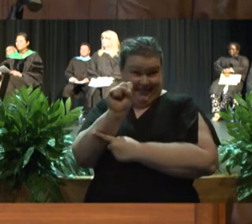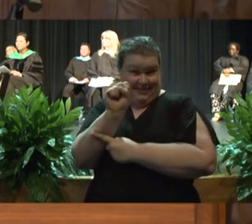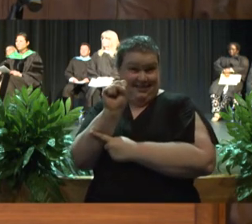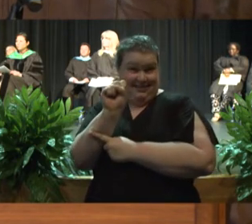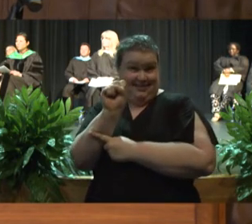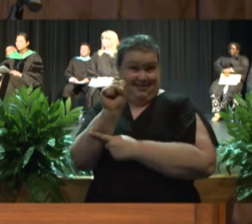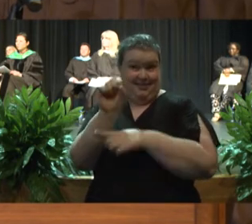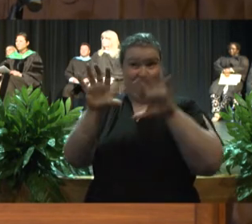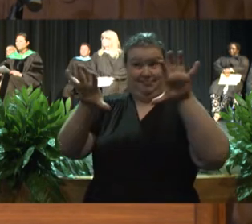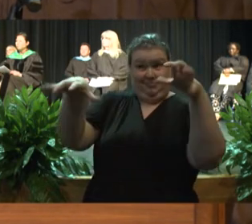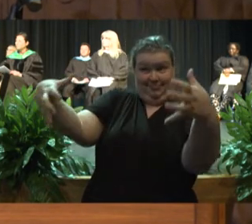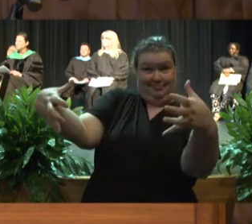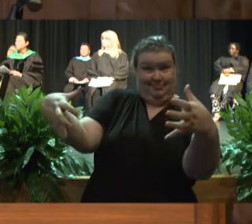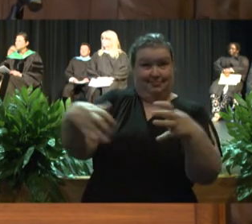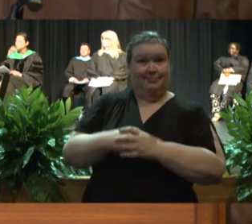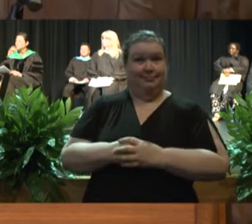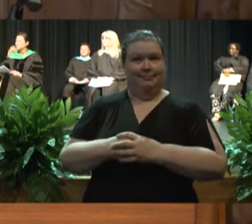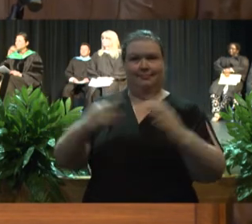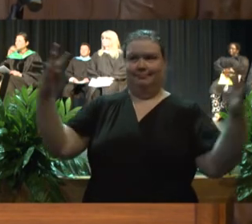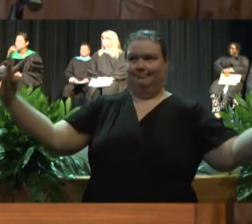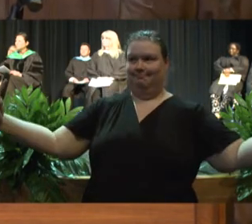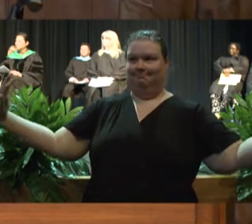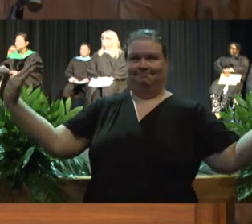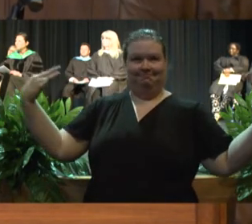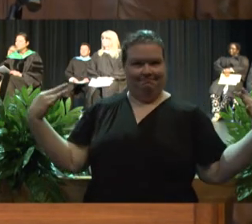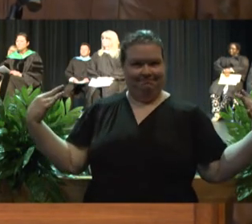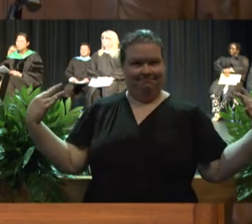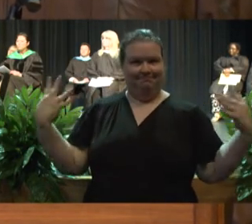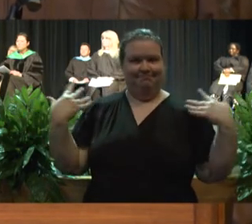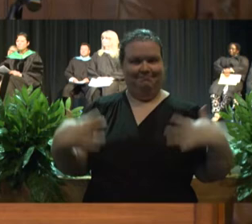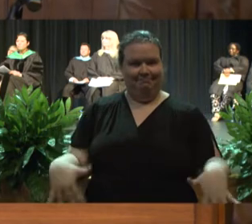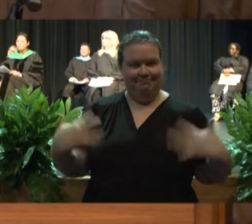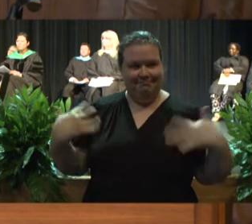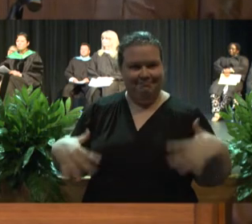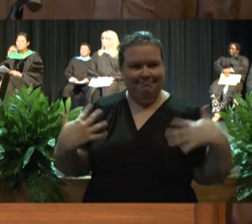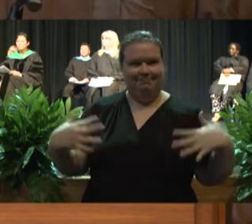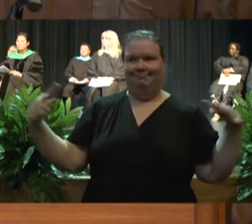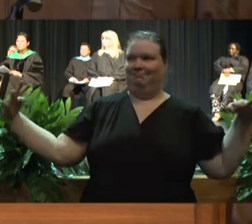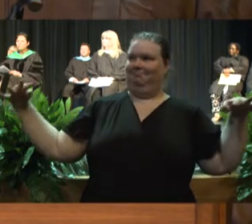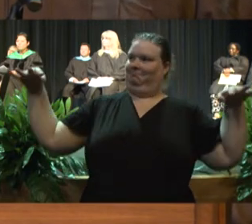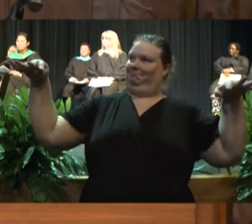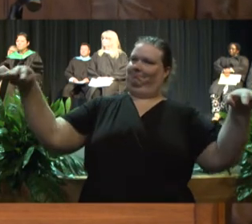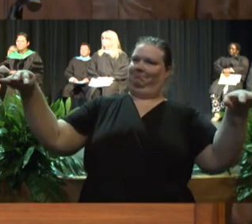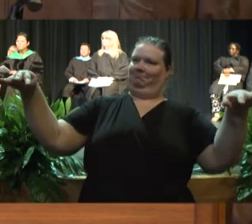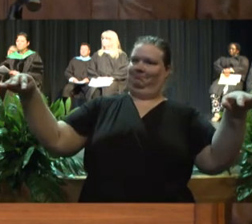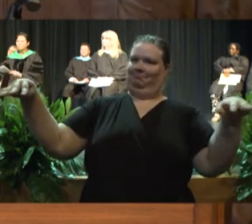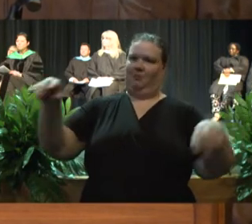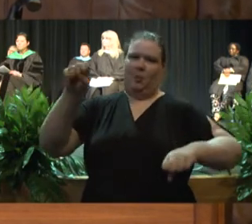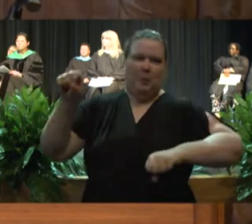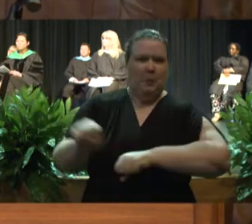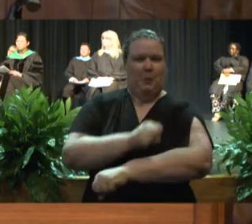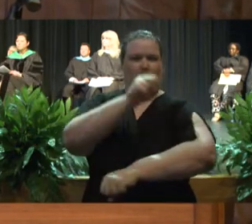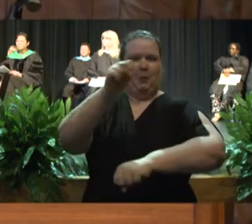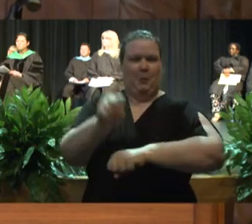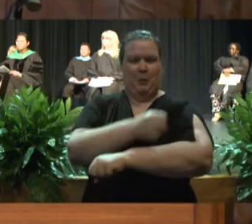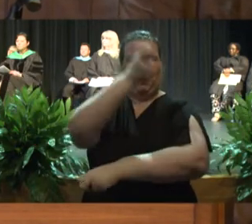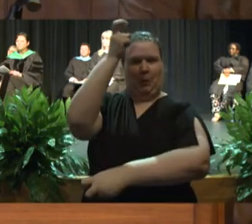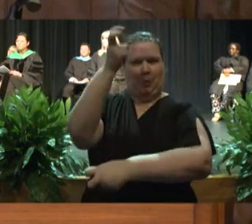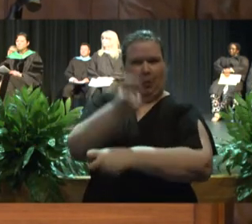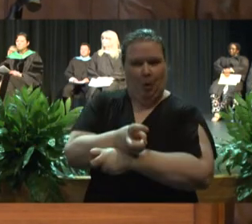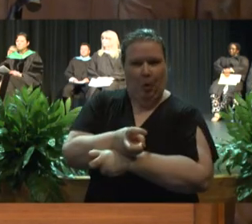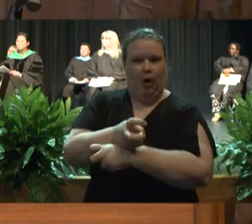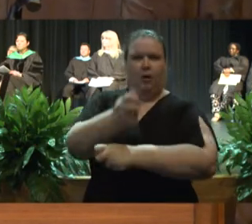are in our very own spotlight, celebrating all of your hard work and